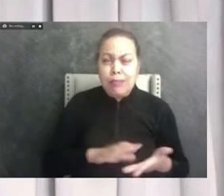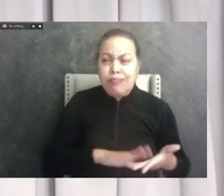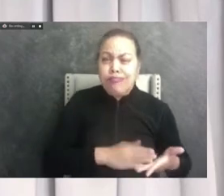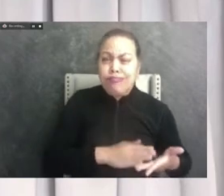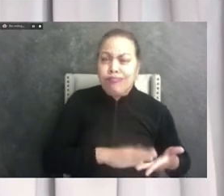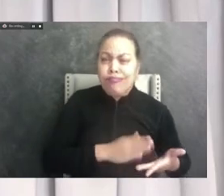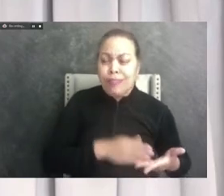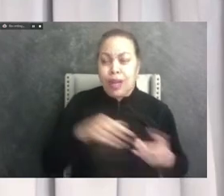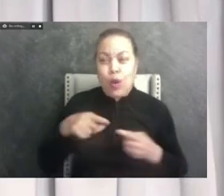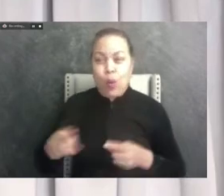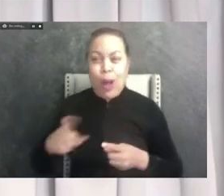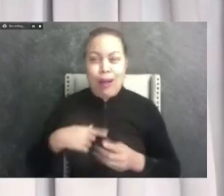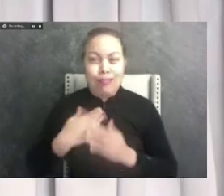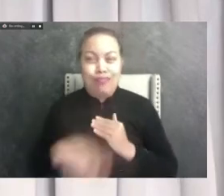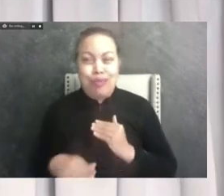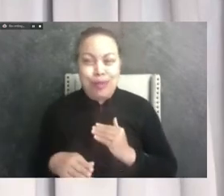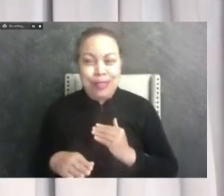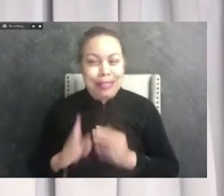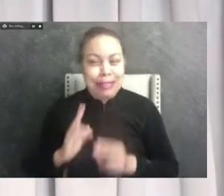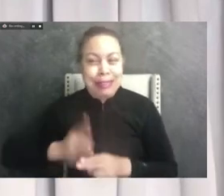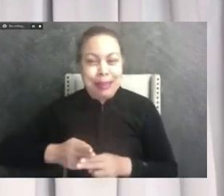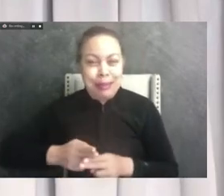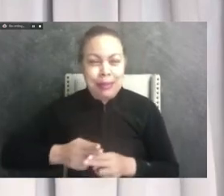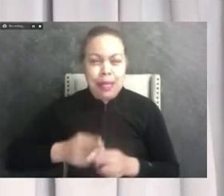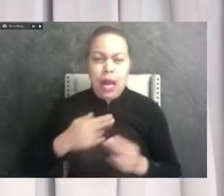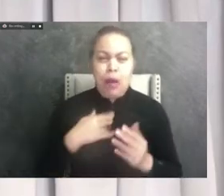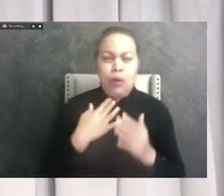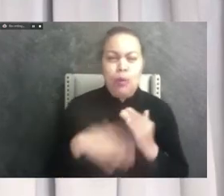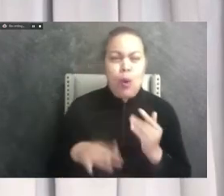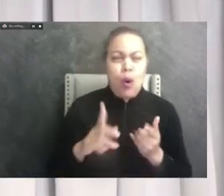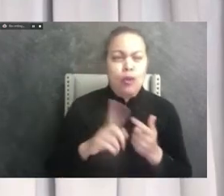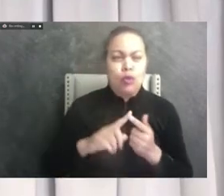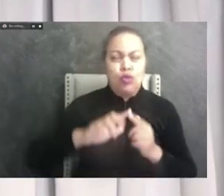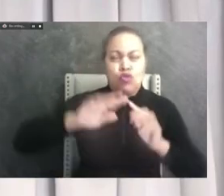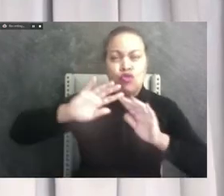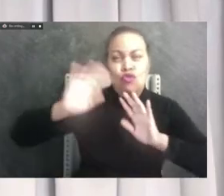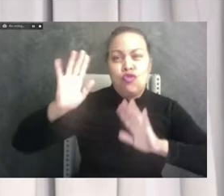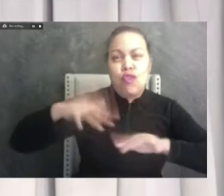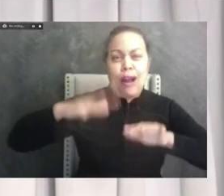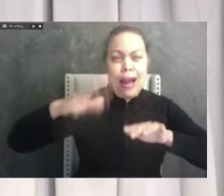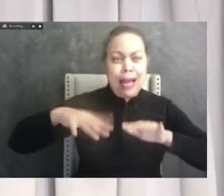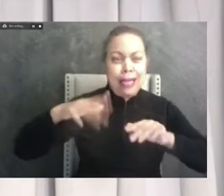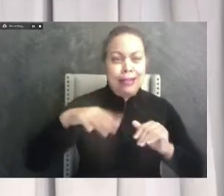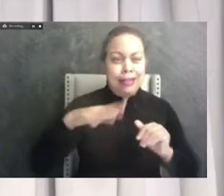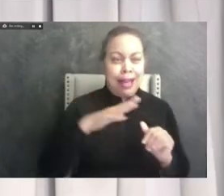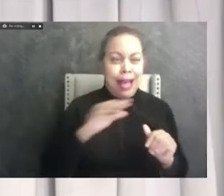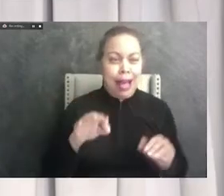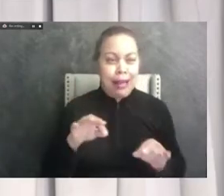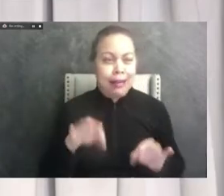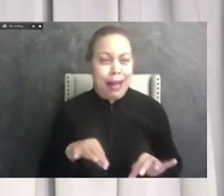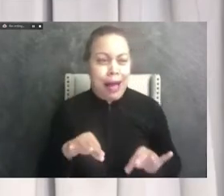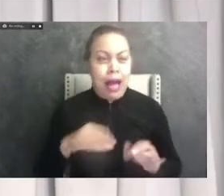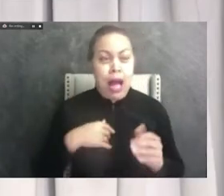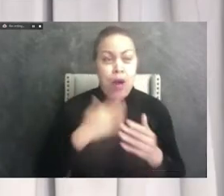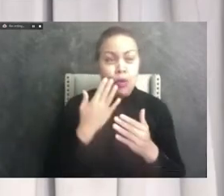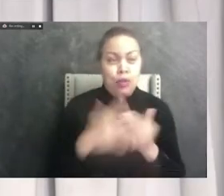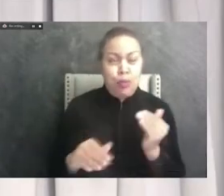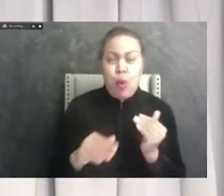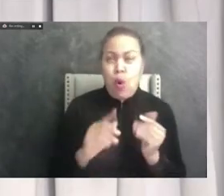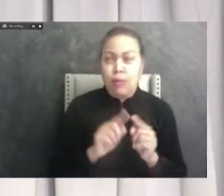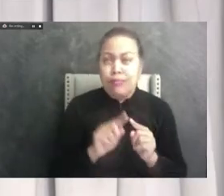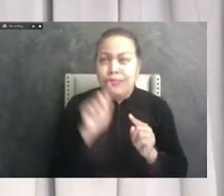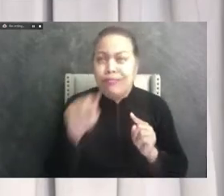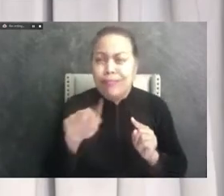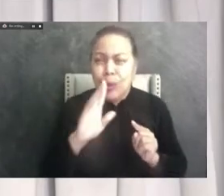I was born to rain water and lie. I was born across the river where I was